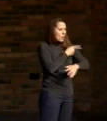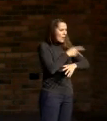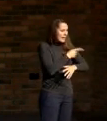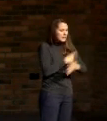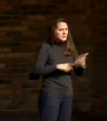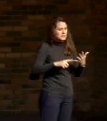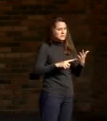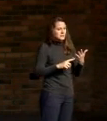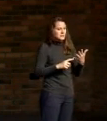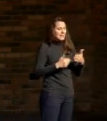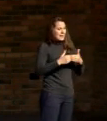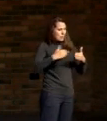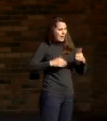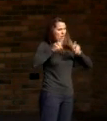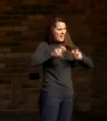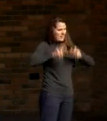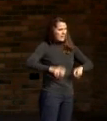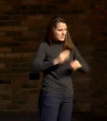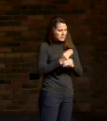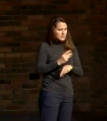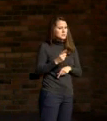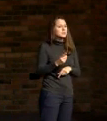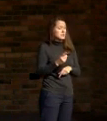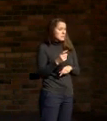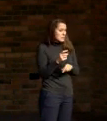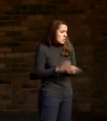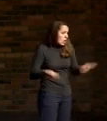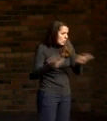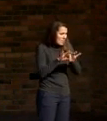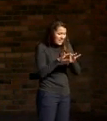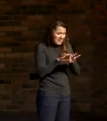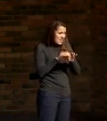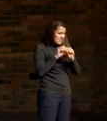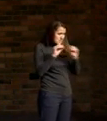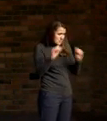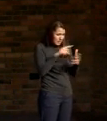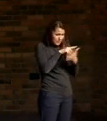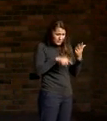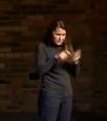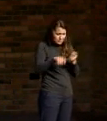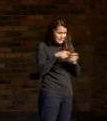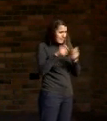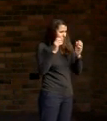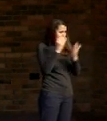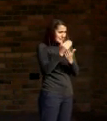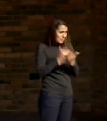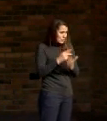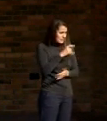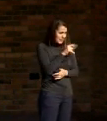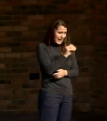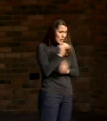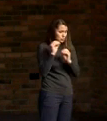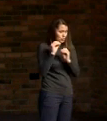and prior analytics. Noteworthy, none of these particular subjects that Plato